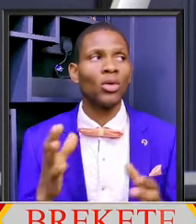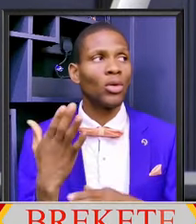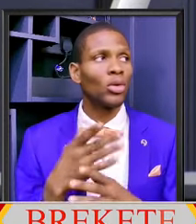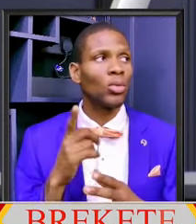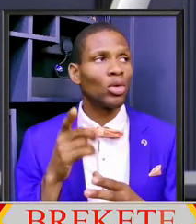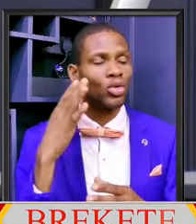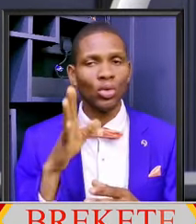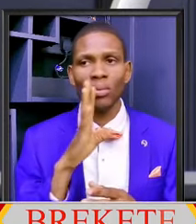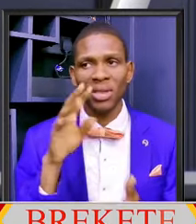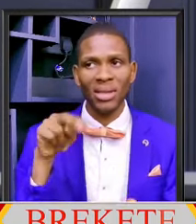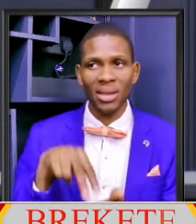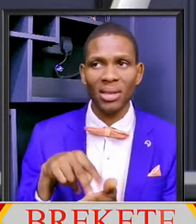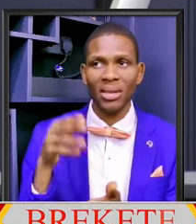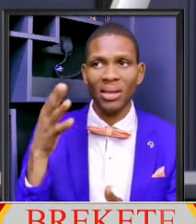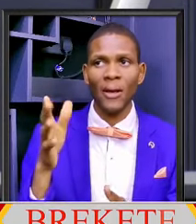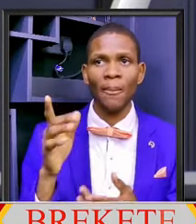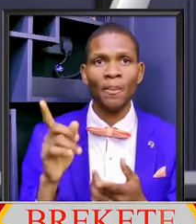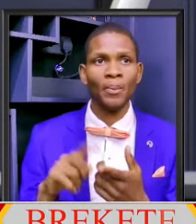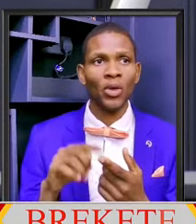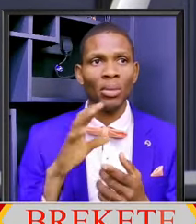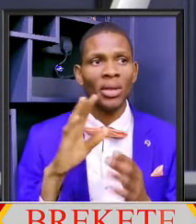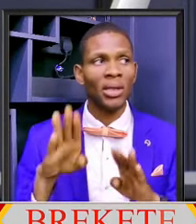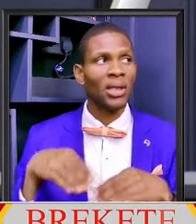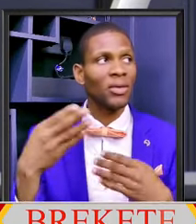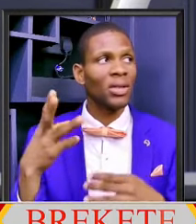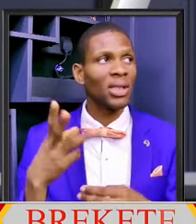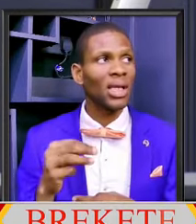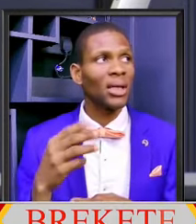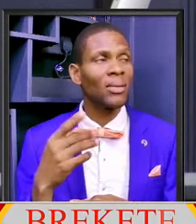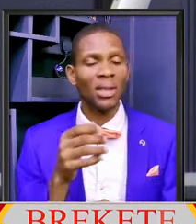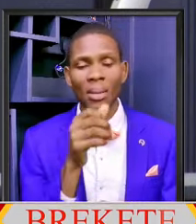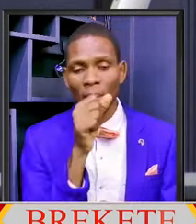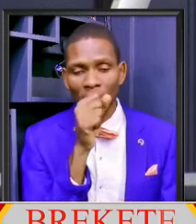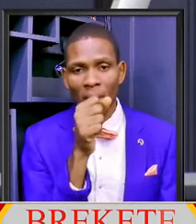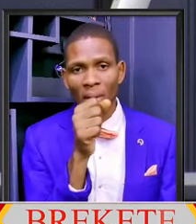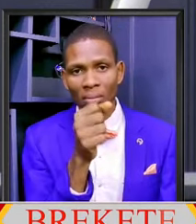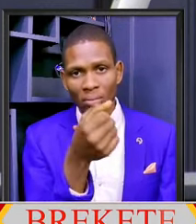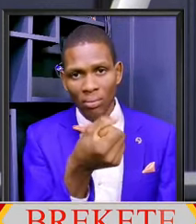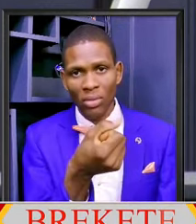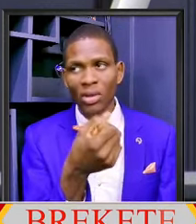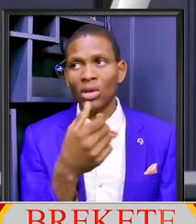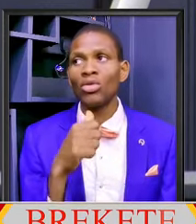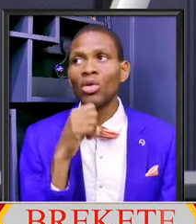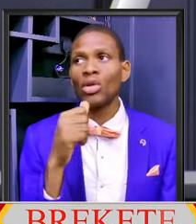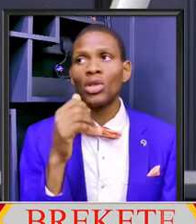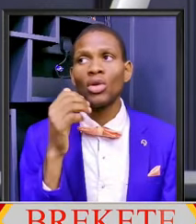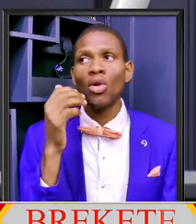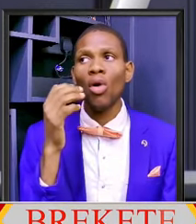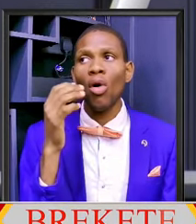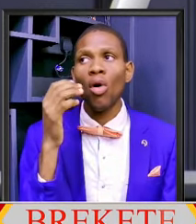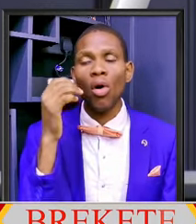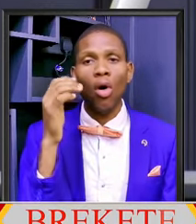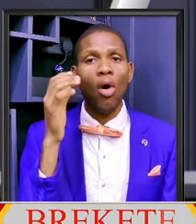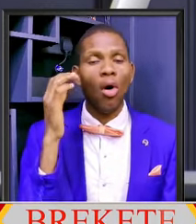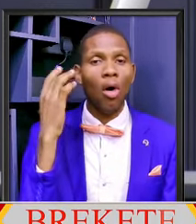somebody should be on standby to be doing the miking. The audio guy should not be the one to come out.